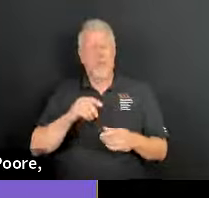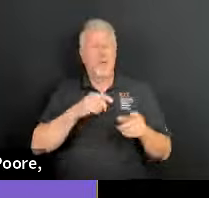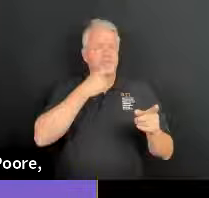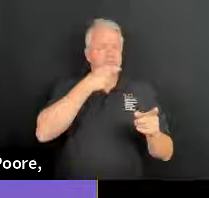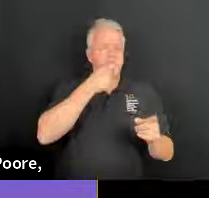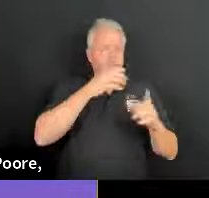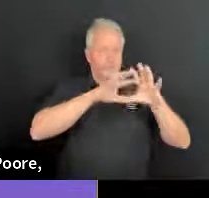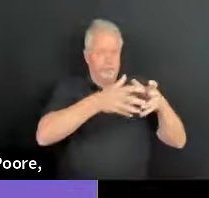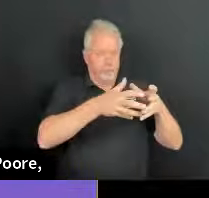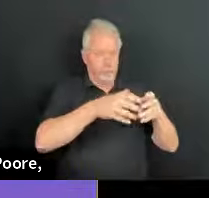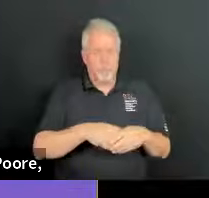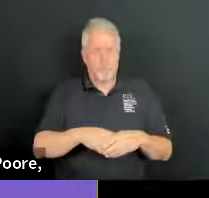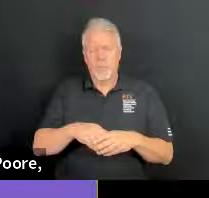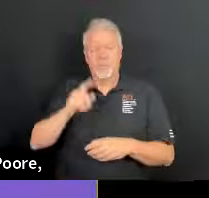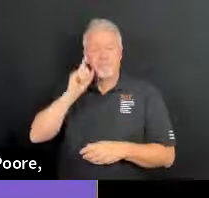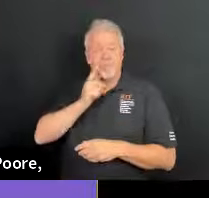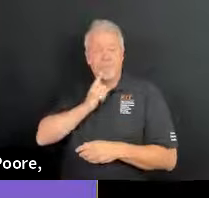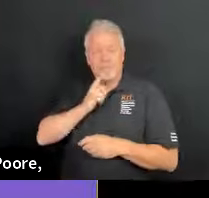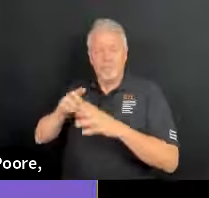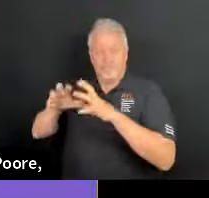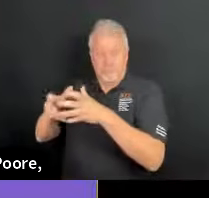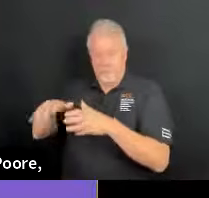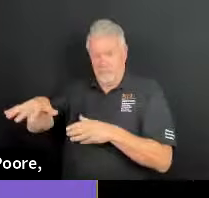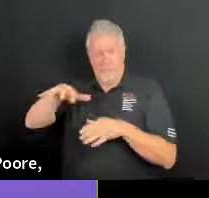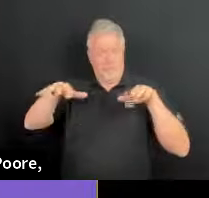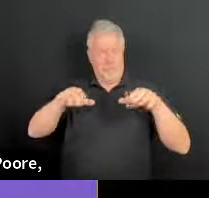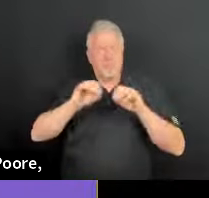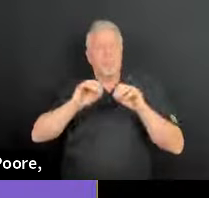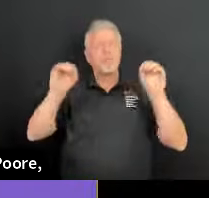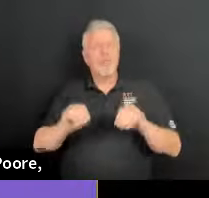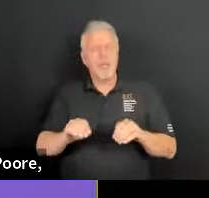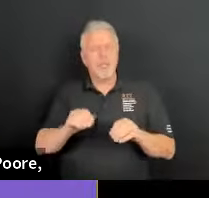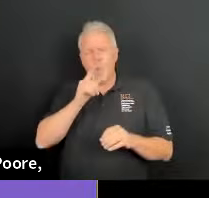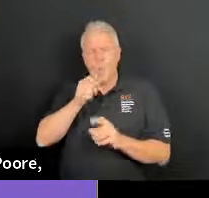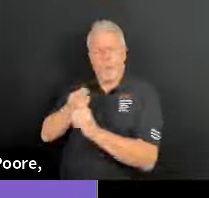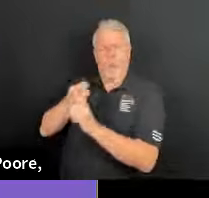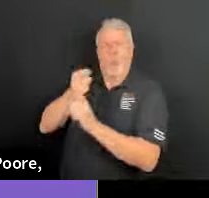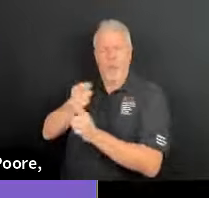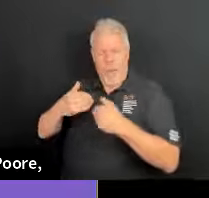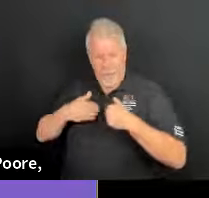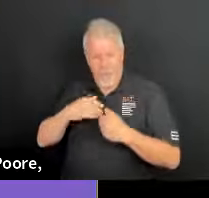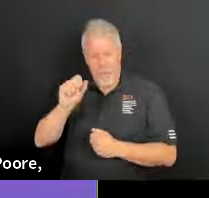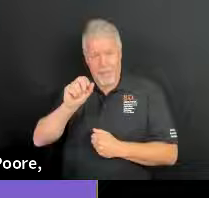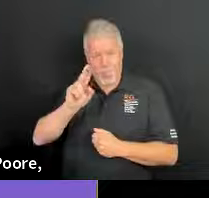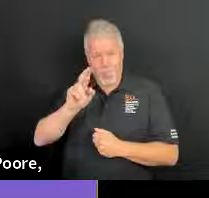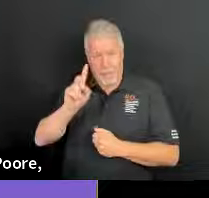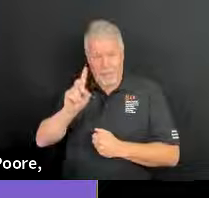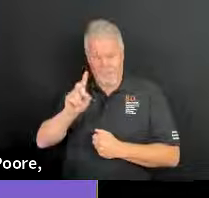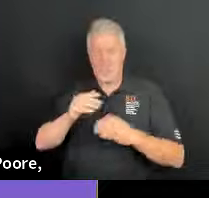But we do believe that the hearing and deaf